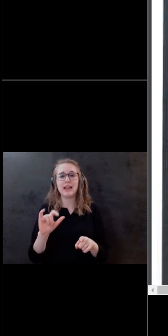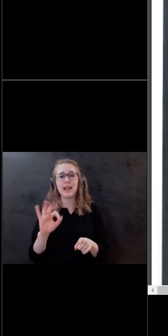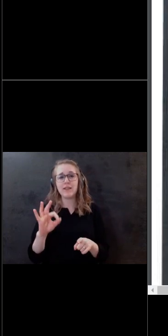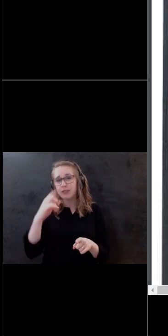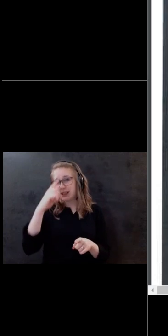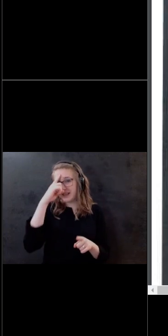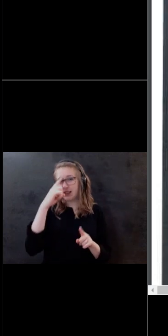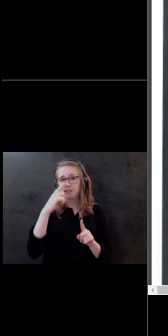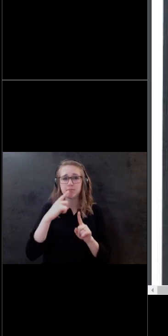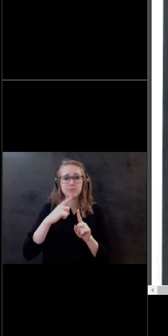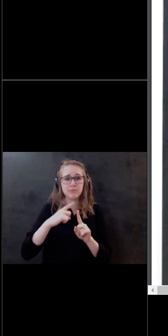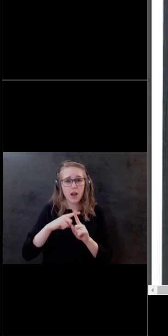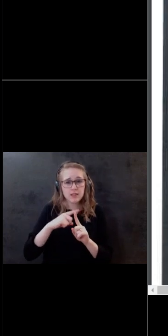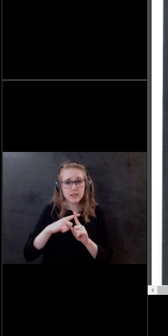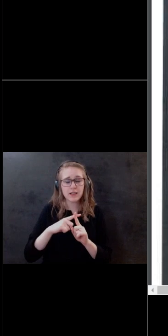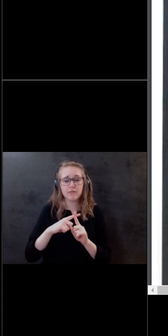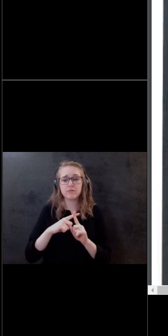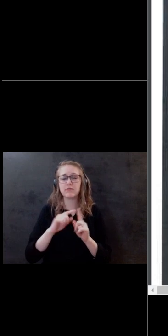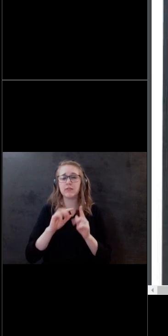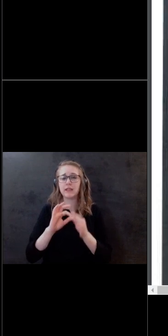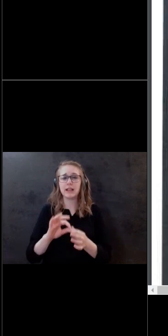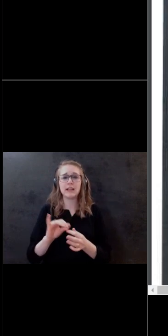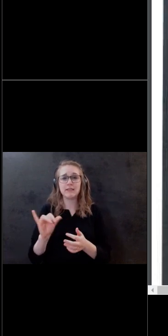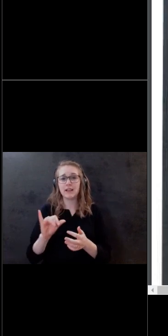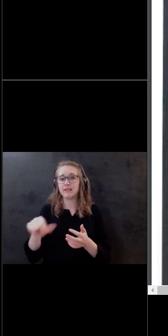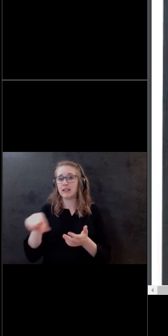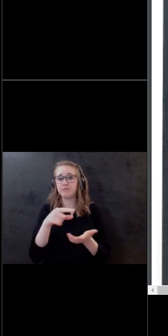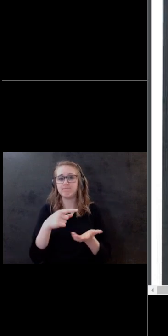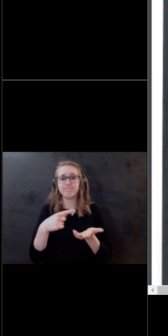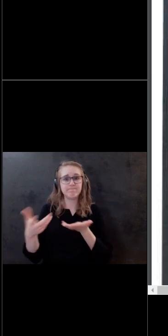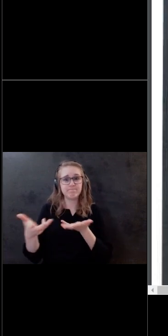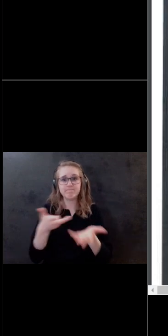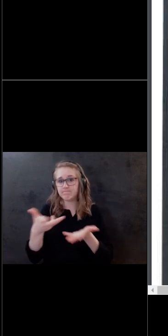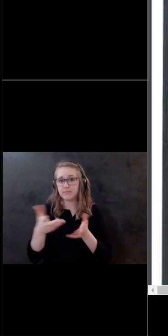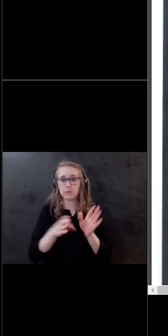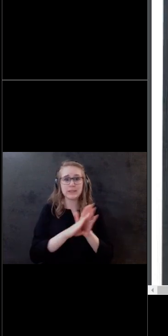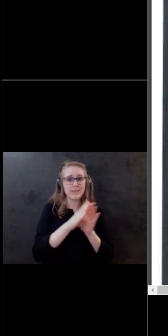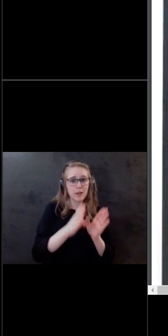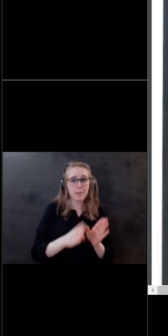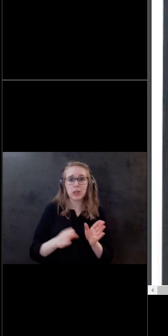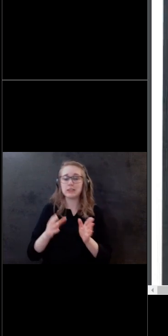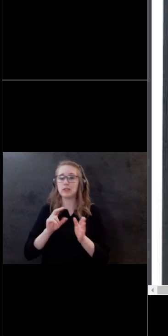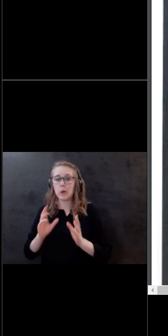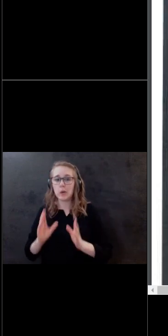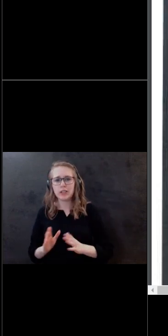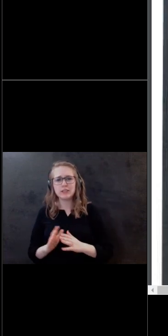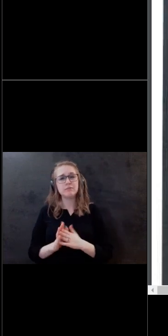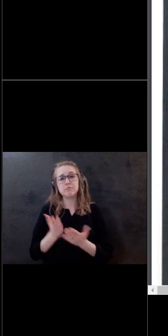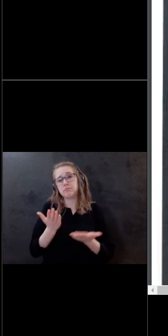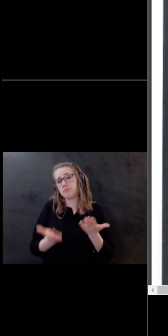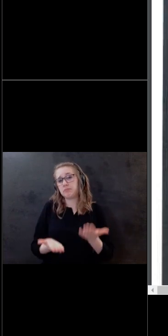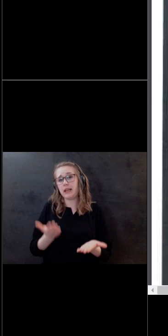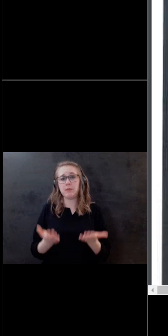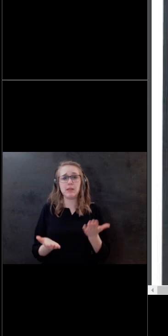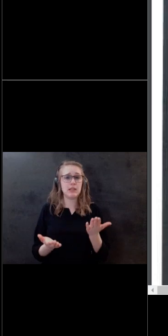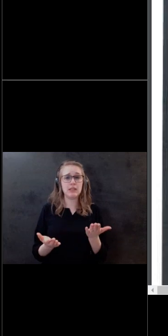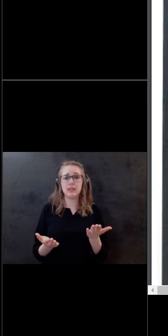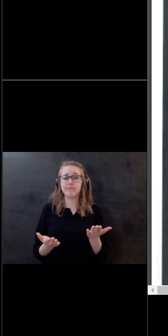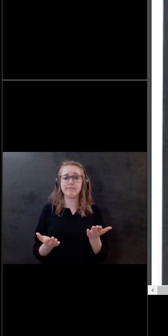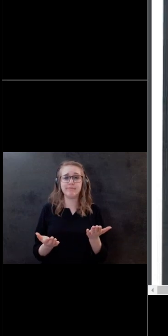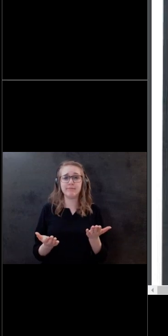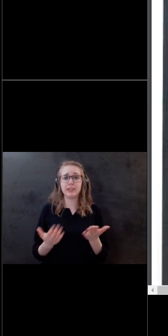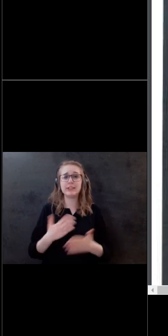positive in terms of after this dialogue with the developers and owners, maybe there is a